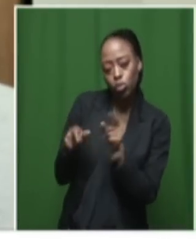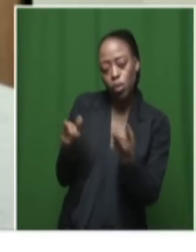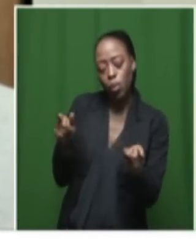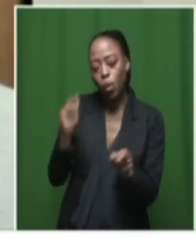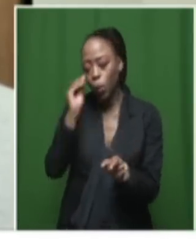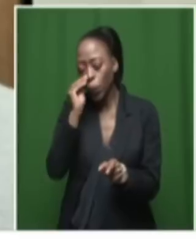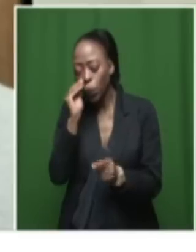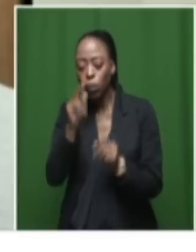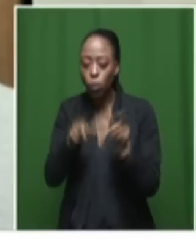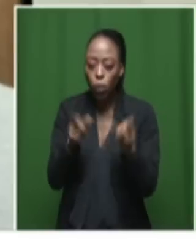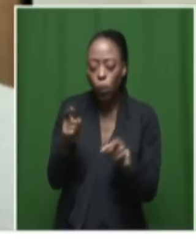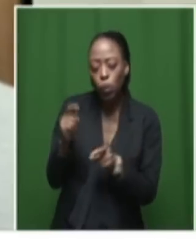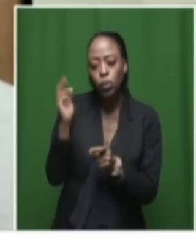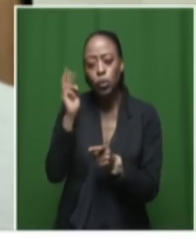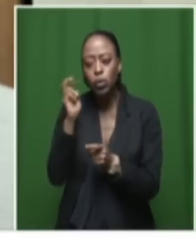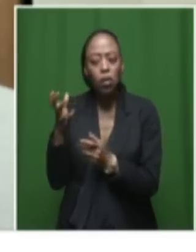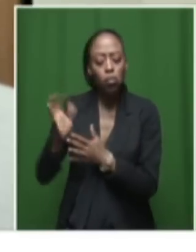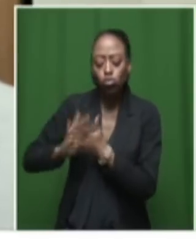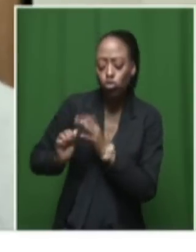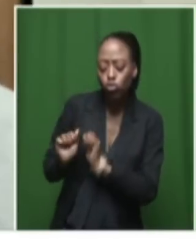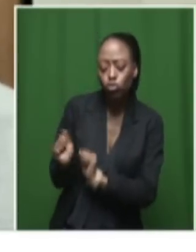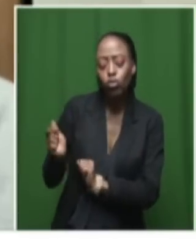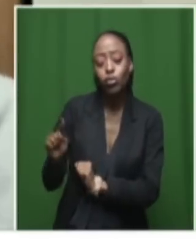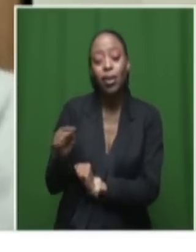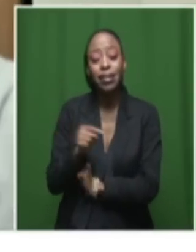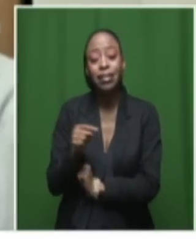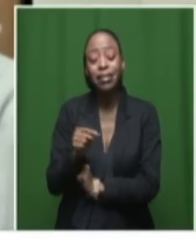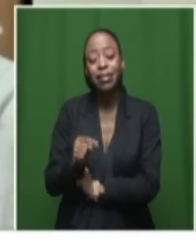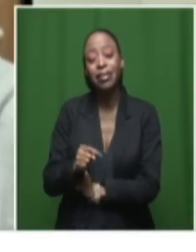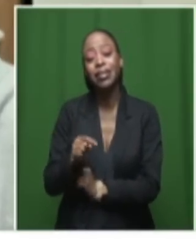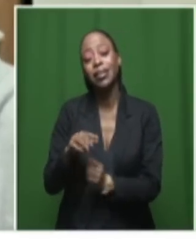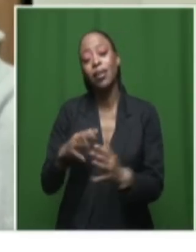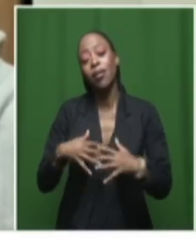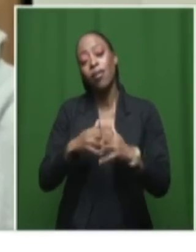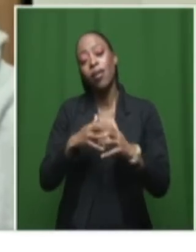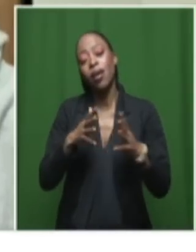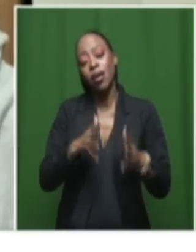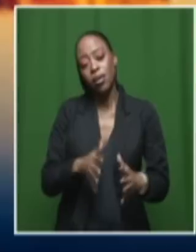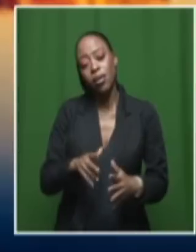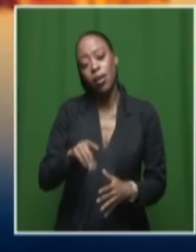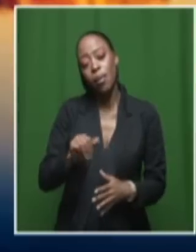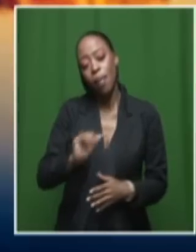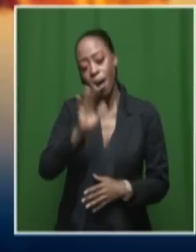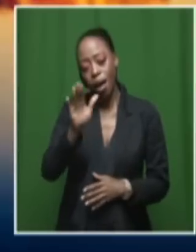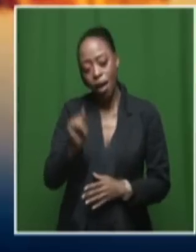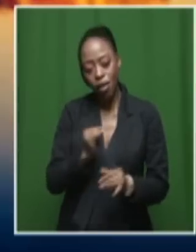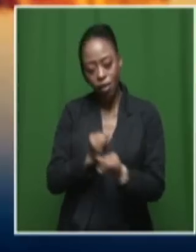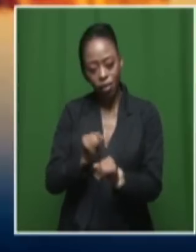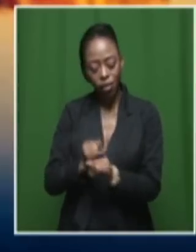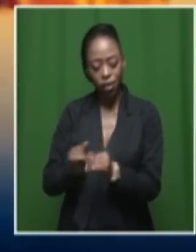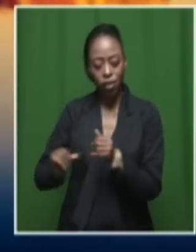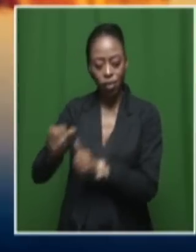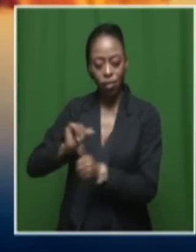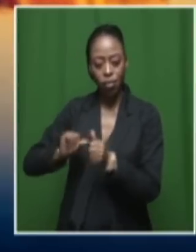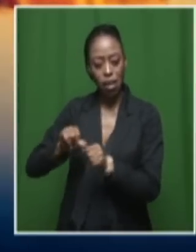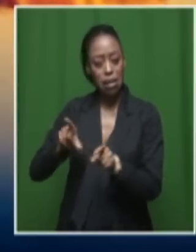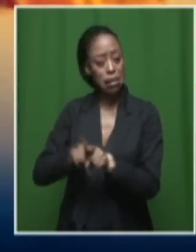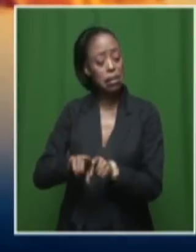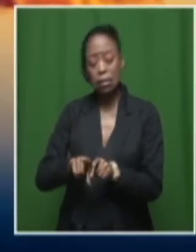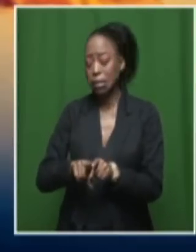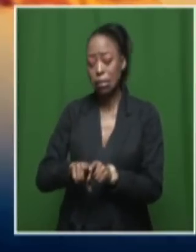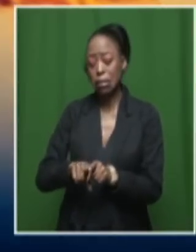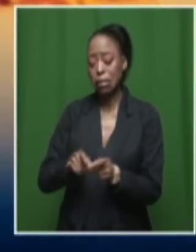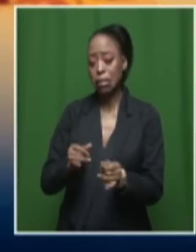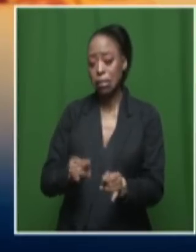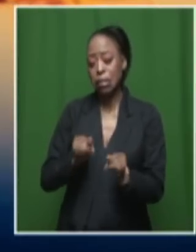side of the story. Phillip Dexter is co-founder of the Pan-African Institute of Socialism and making some very, very